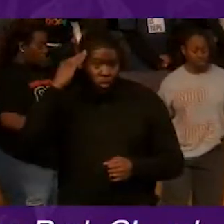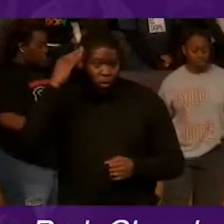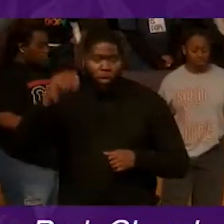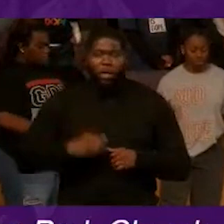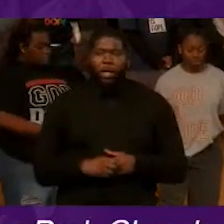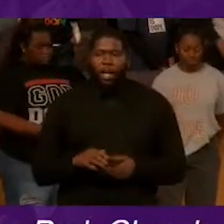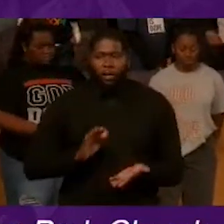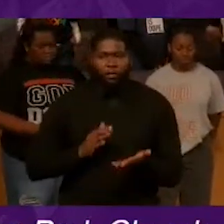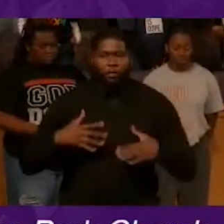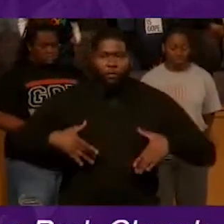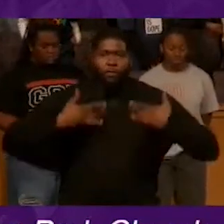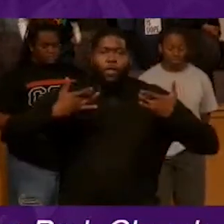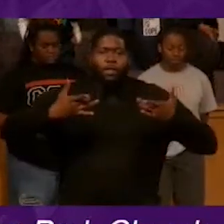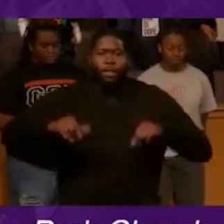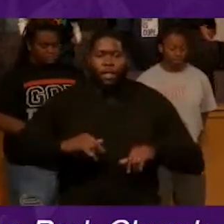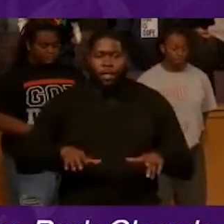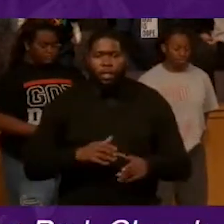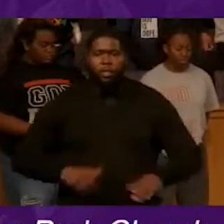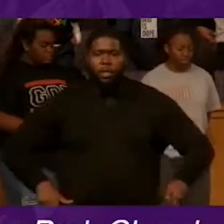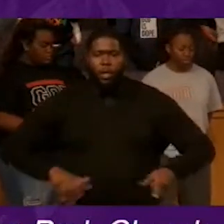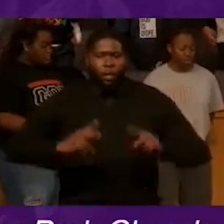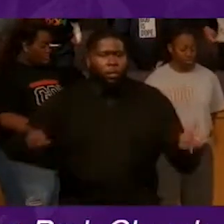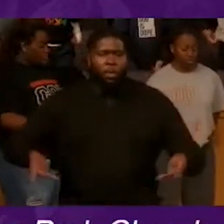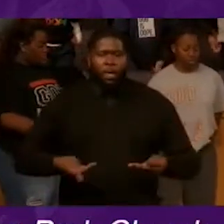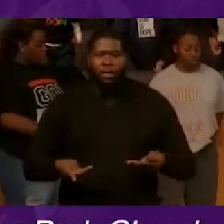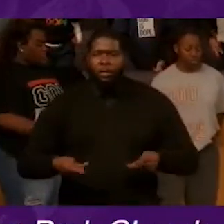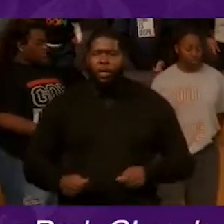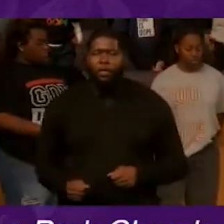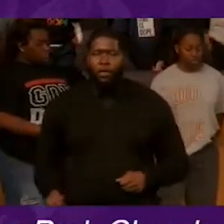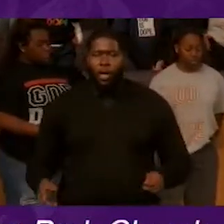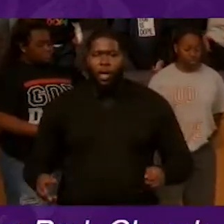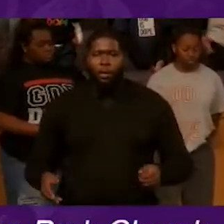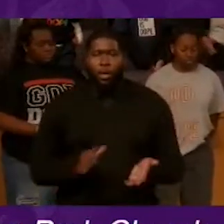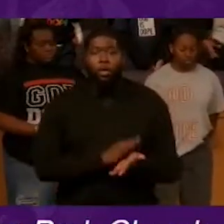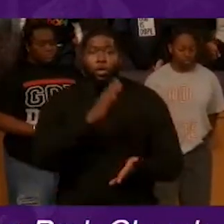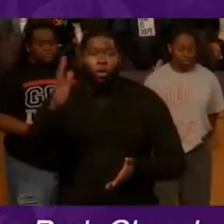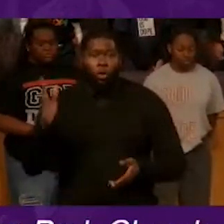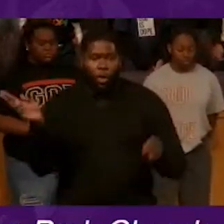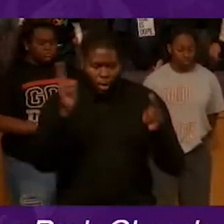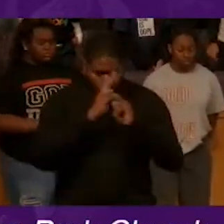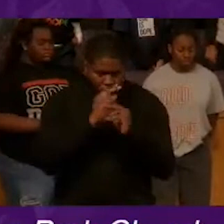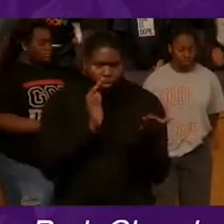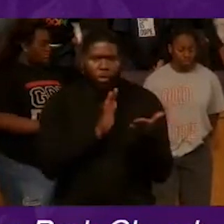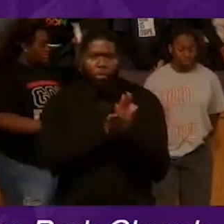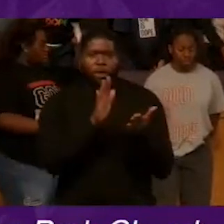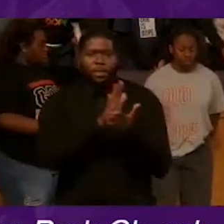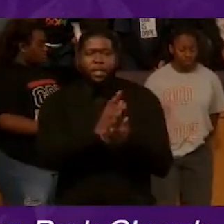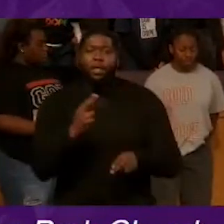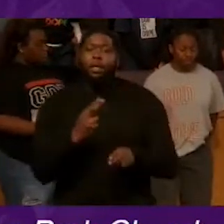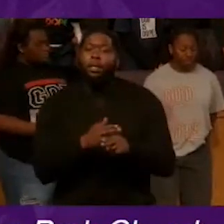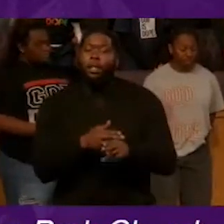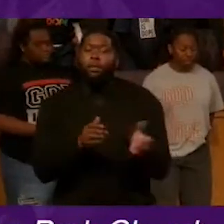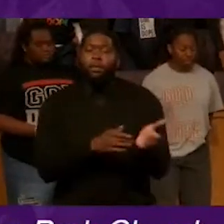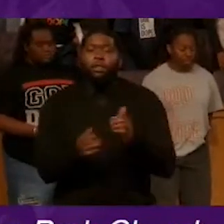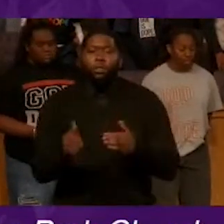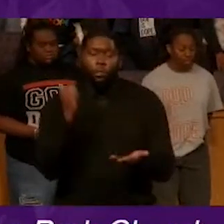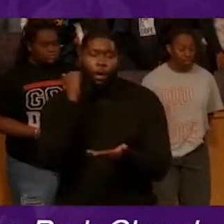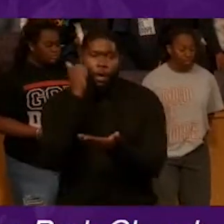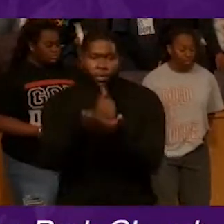place. And God, we give your name glory, honor, and praise. It's in the name of Jesus that we pray.